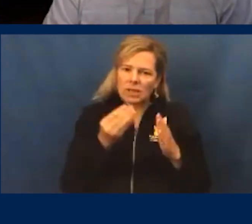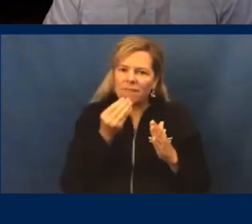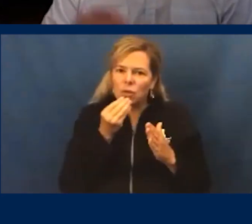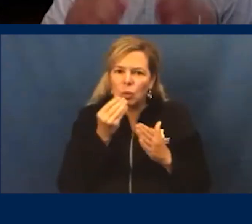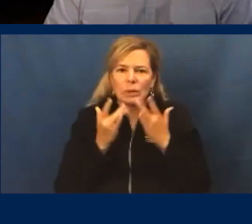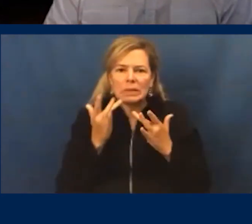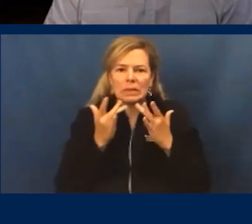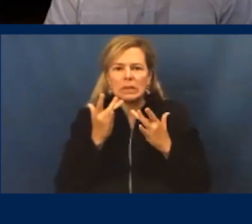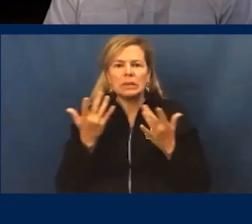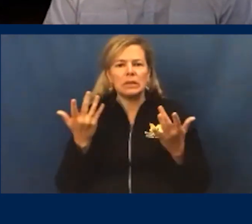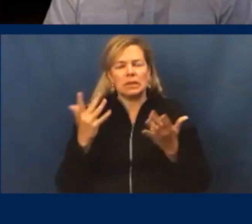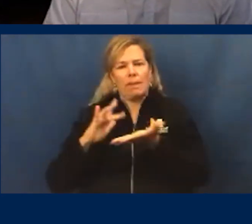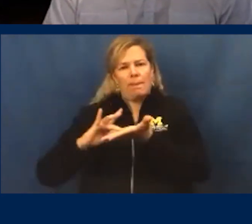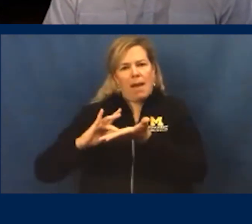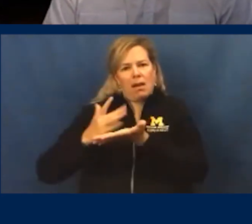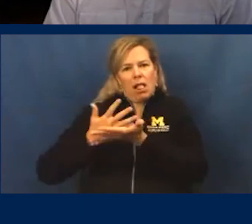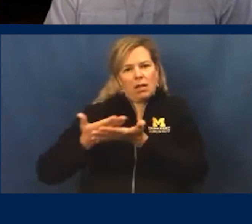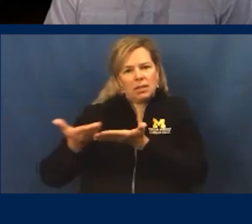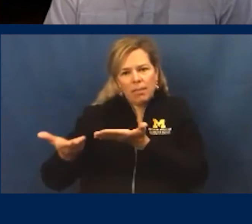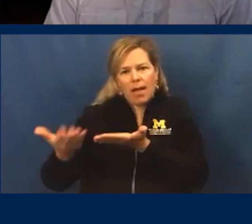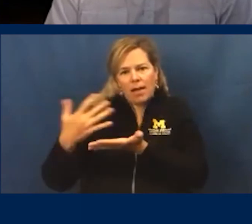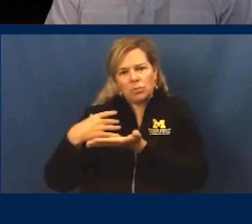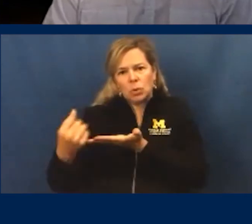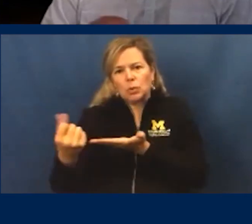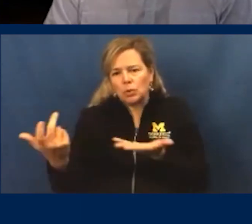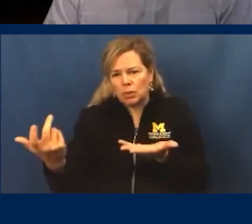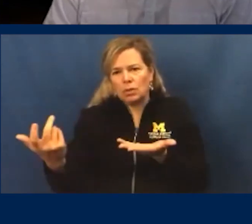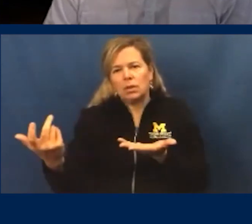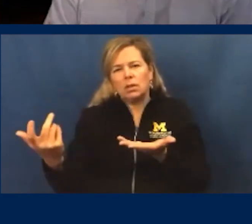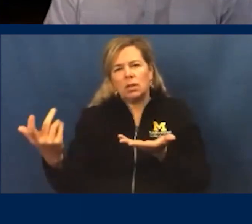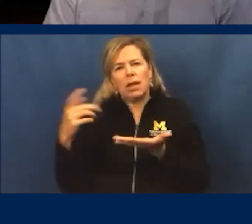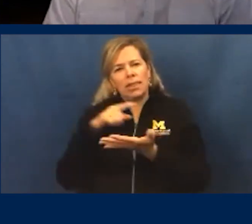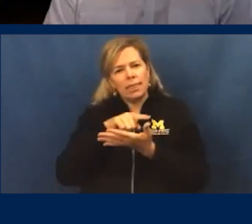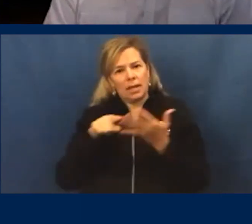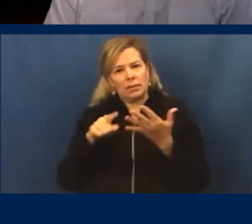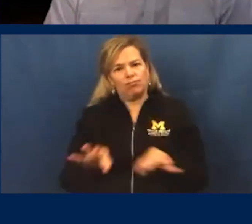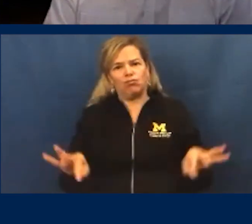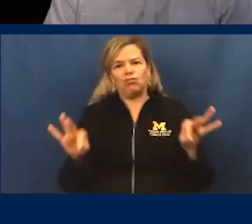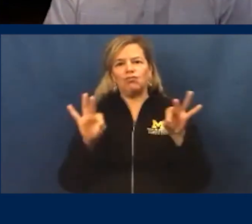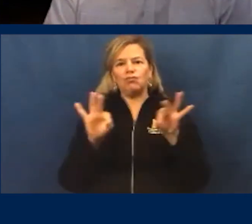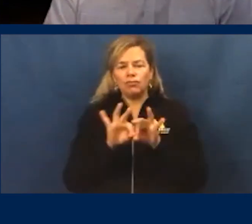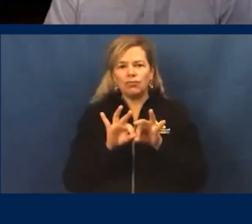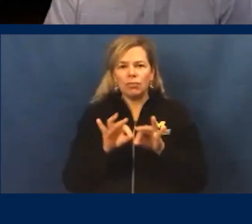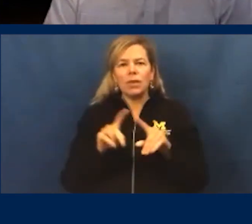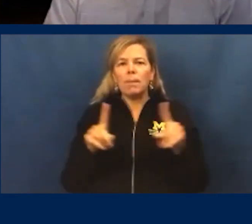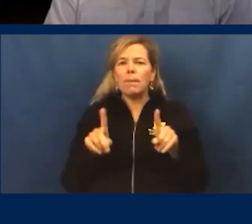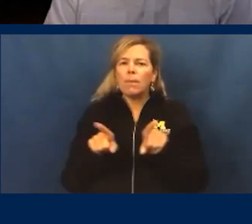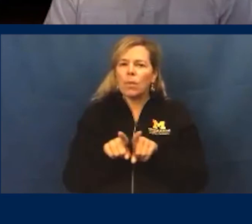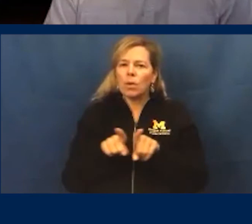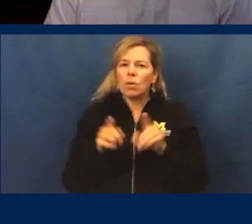medical supplies, and so forth. So those are the things that we saw that were important. Of course, it's also important